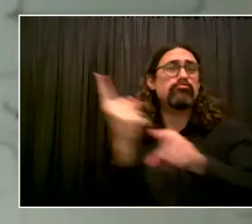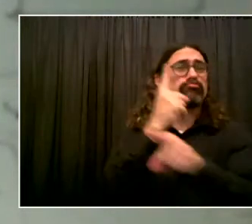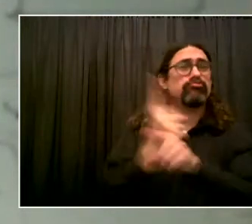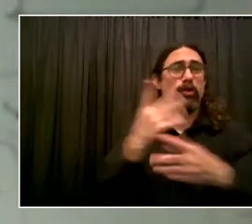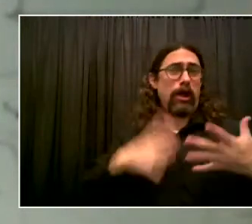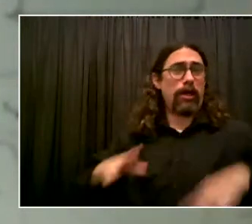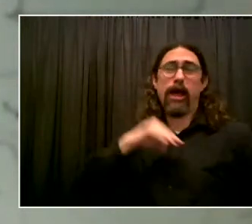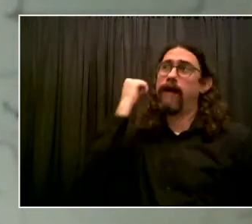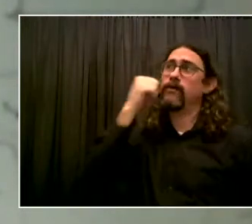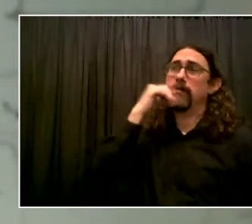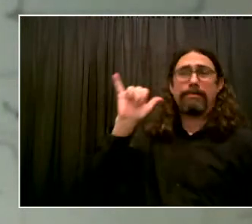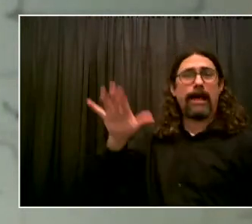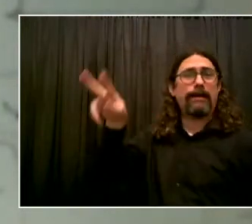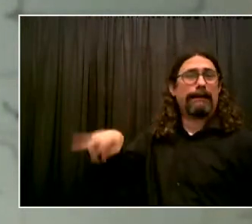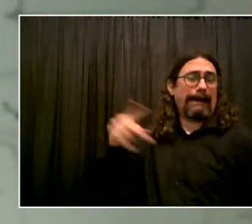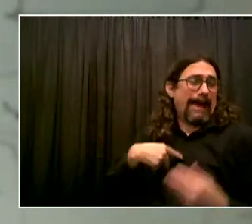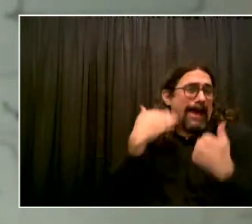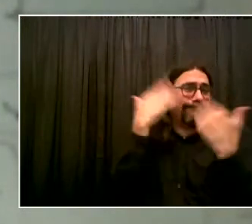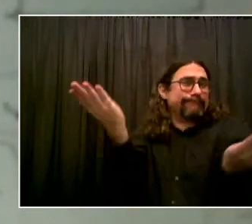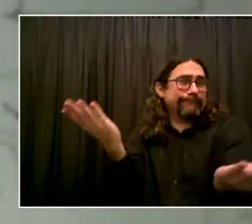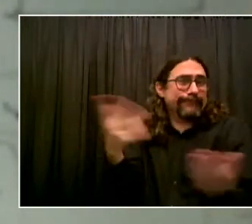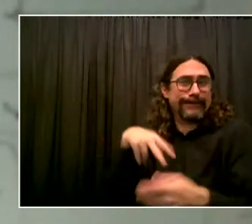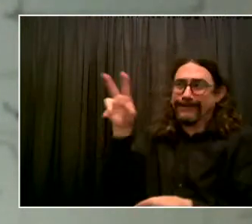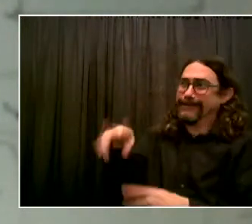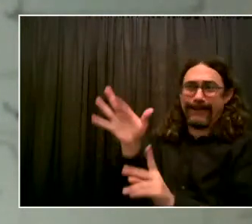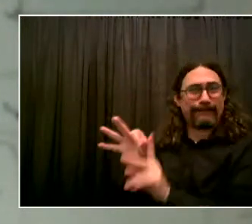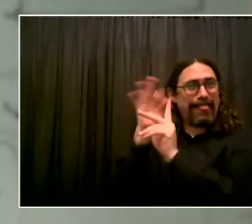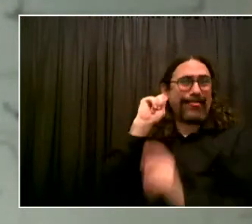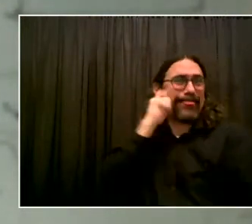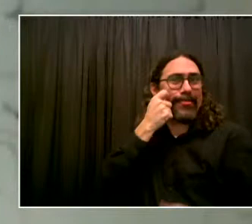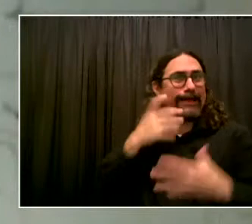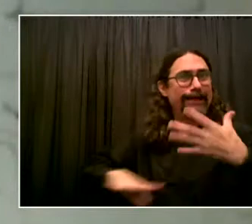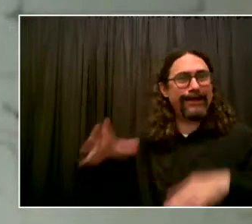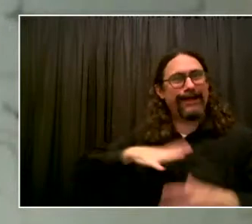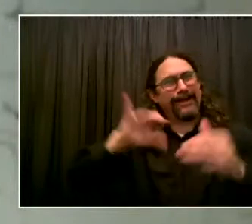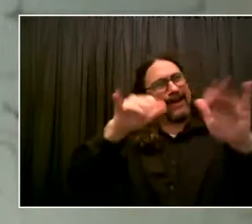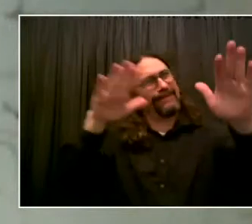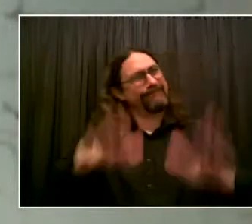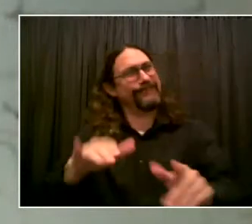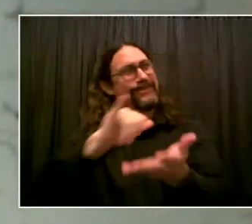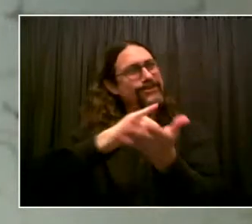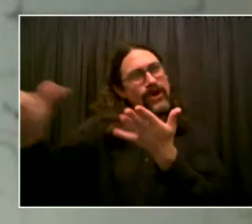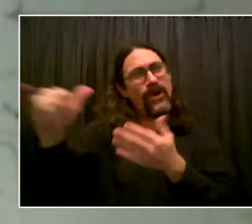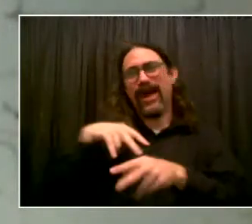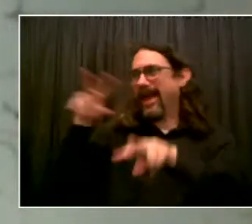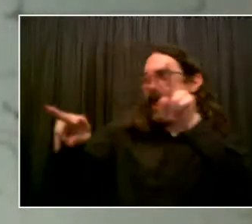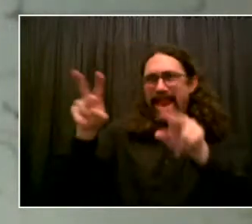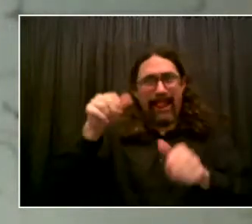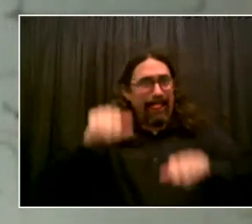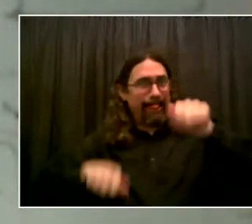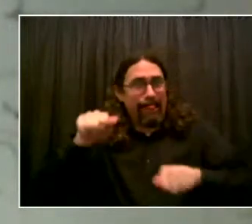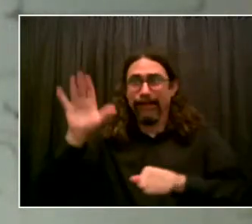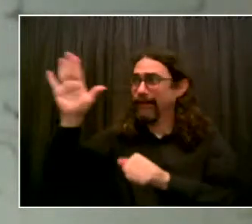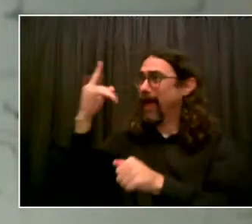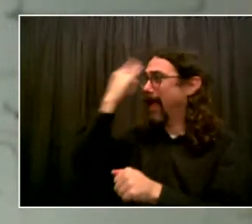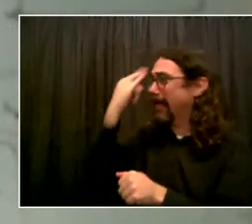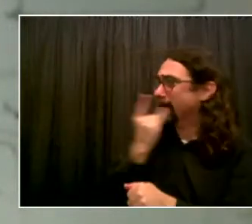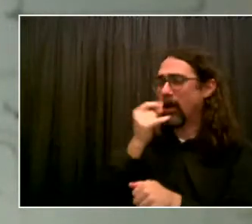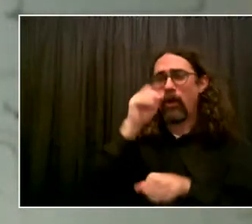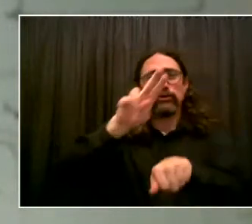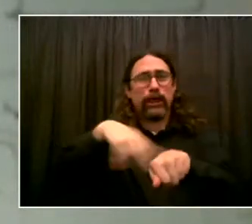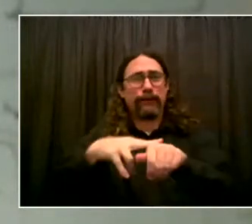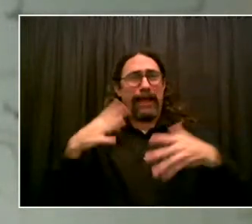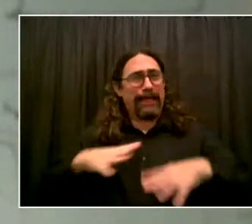return to normal, to life, to joy, with people secure in the belief that they were being protected from the